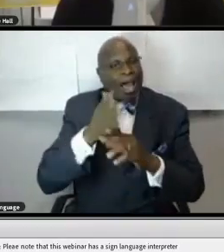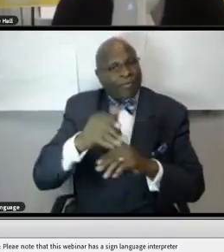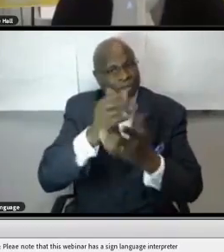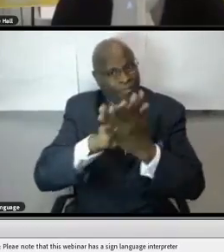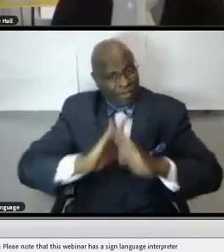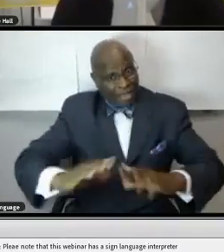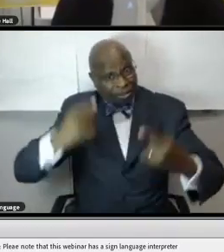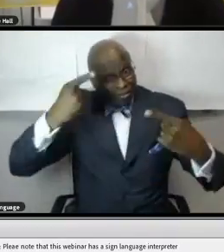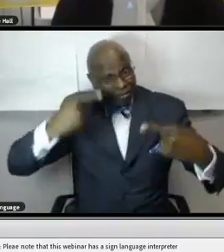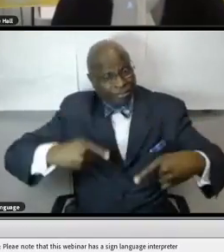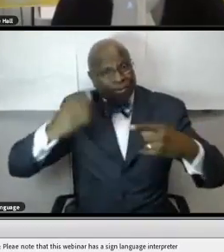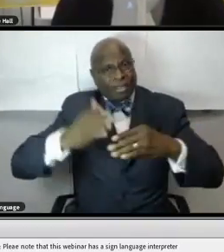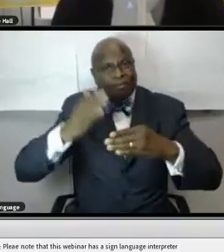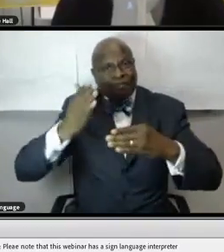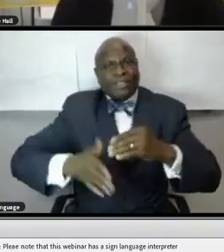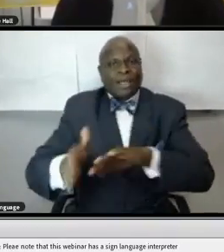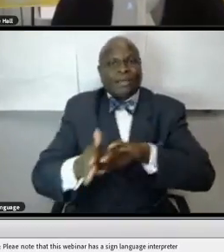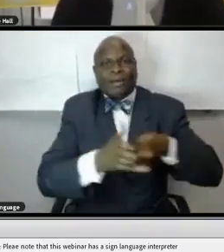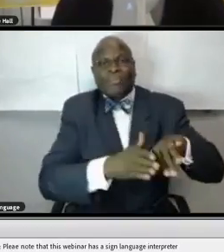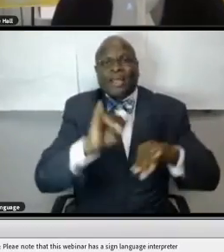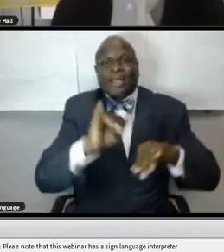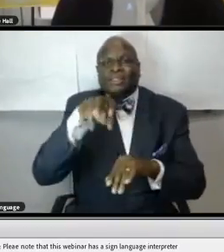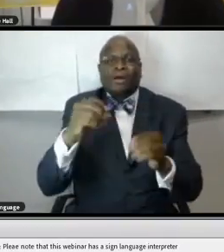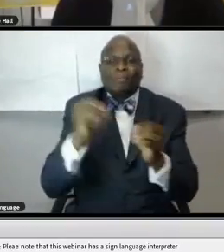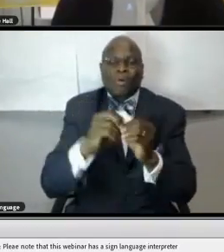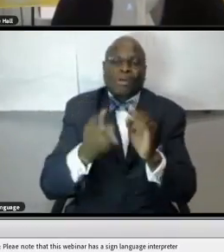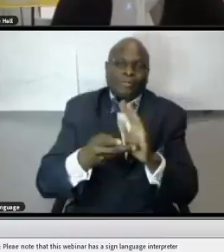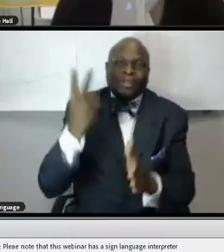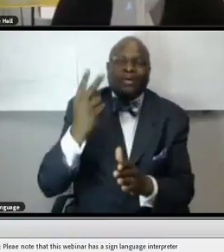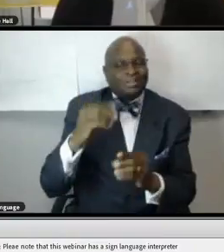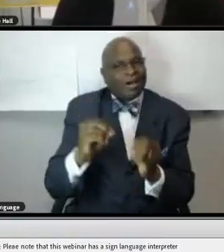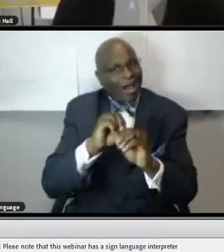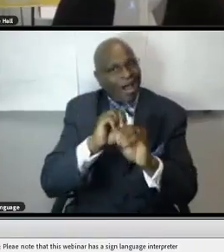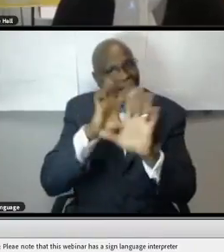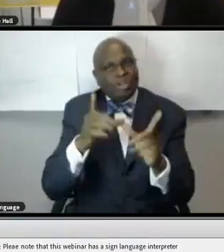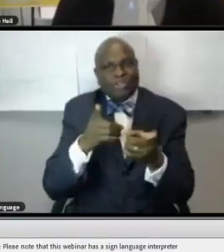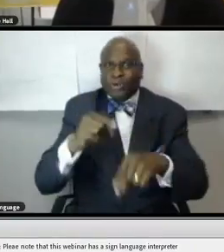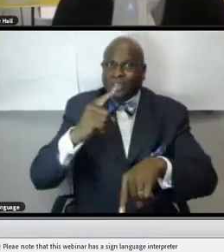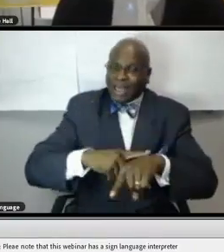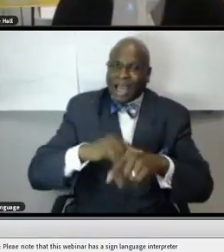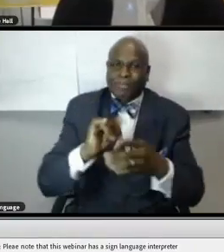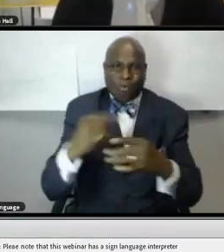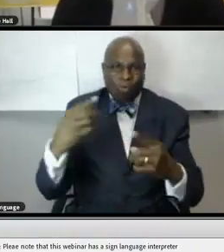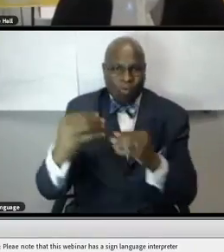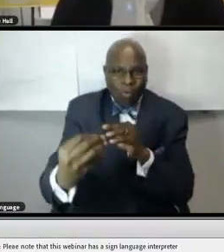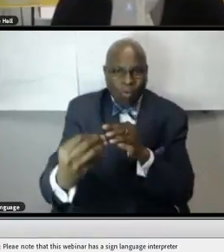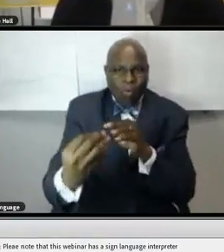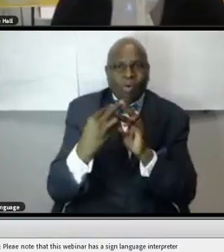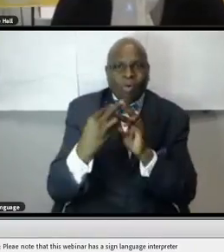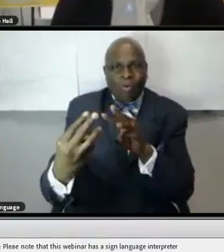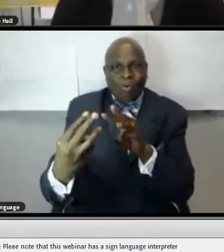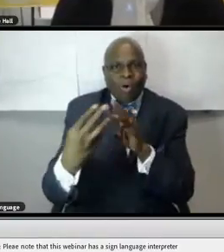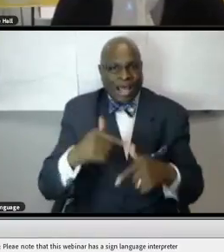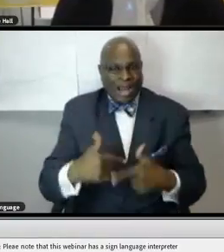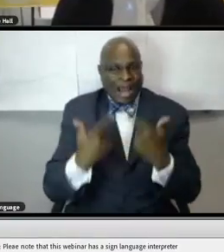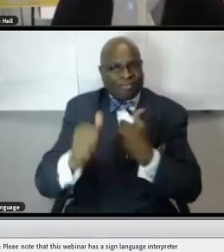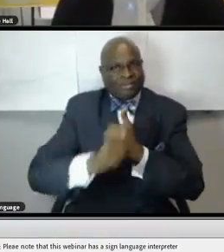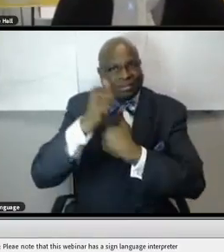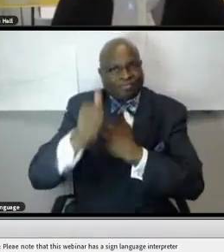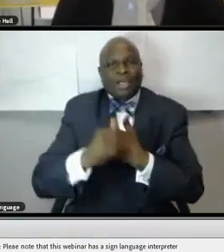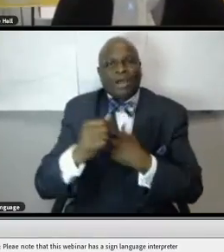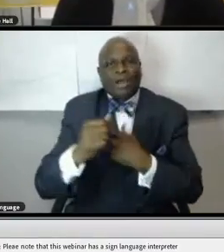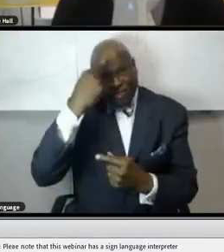accords, the Indigenous population more than doubled. So obviously, during a time of conflict where your life might be in jeopardy, if you